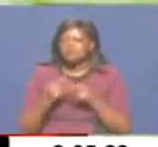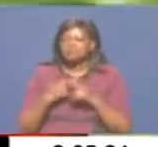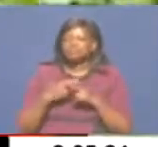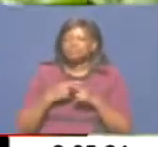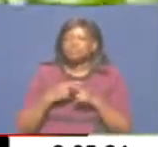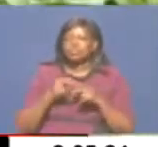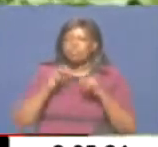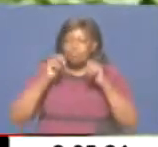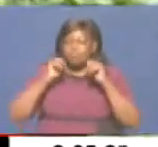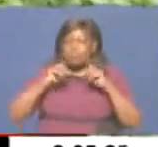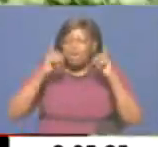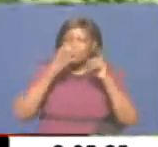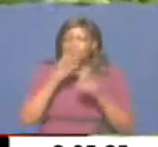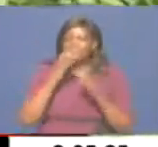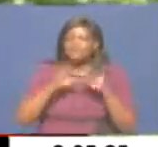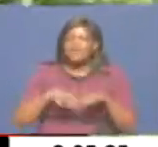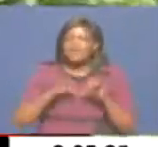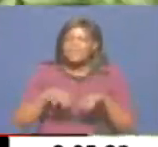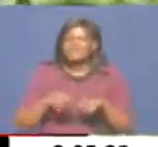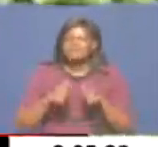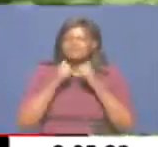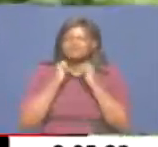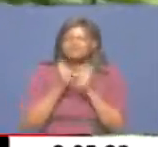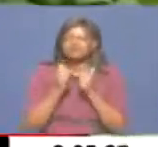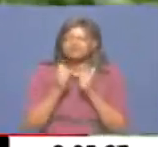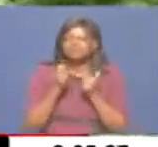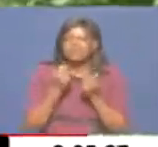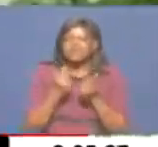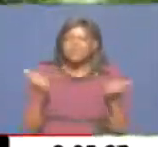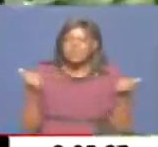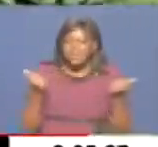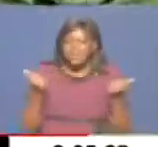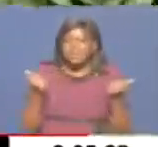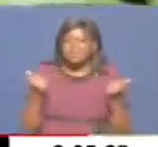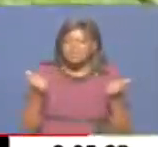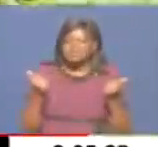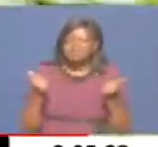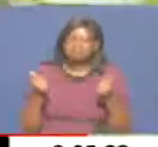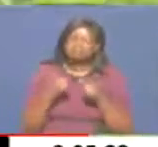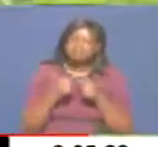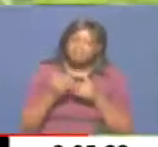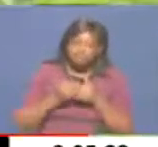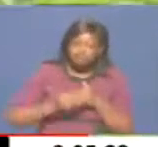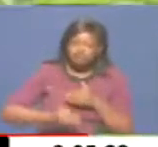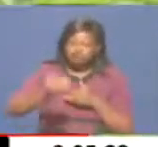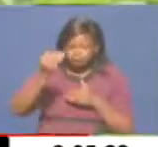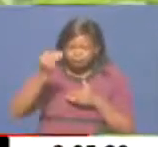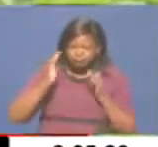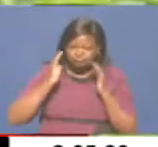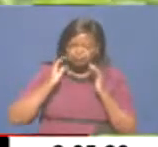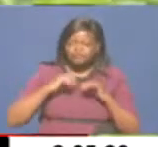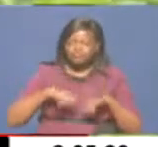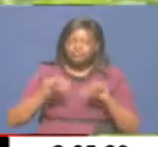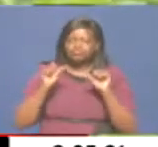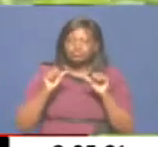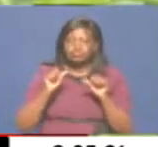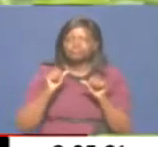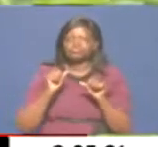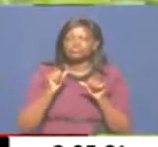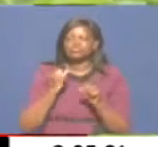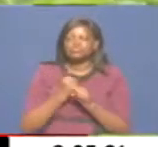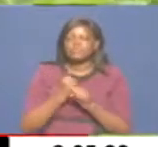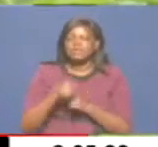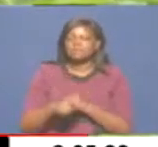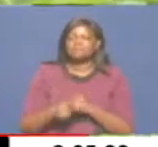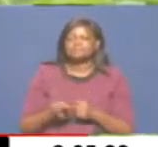that tomato farming is lucrative and has not looked back since then. Nimefanya kazi ya boda boda, nimeajiriwa kwa mtu nilikuwa nalipa 12,000